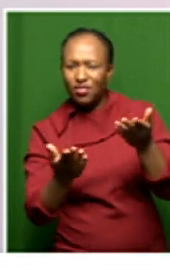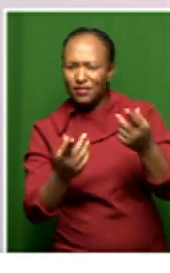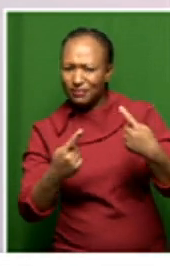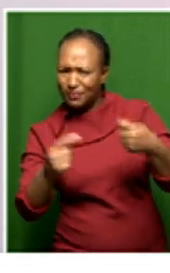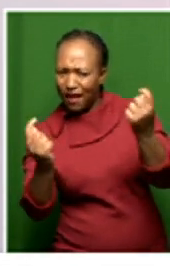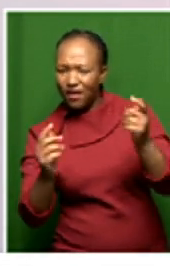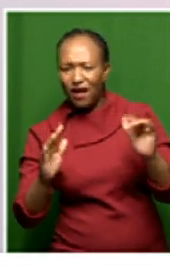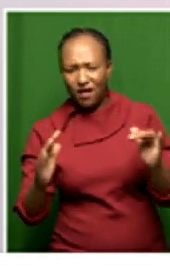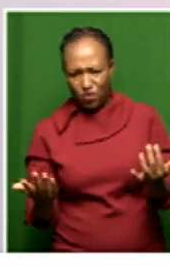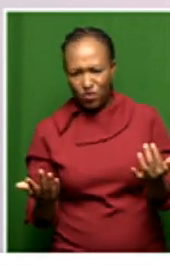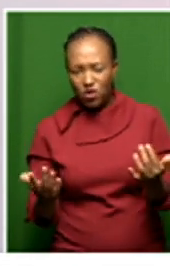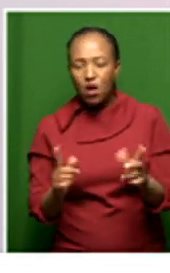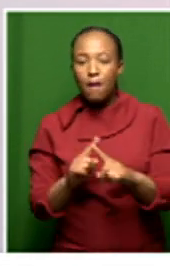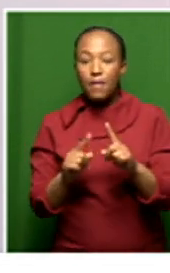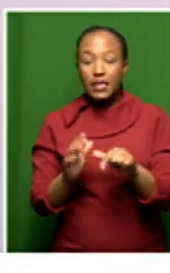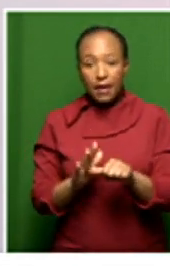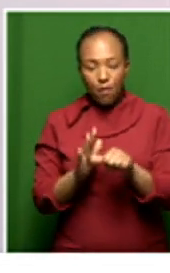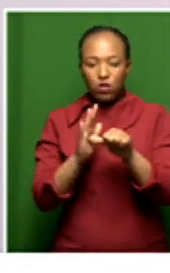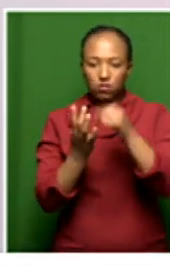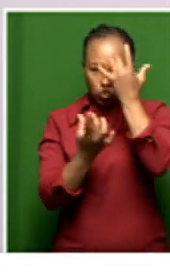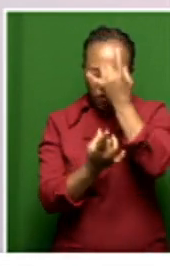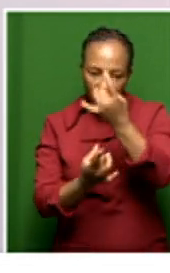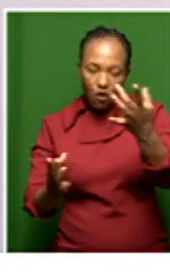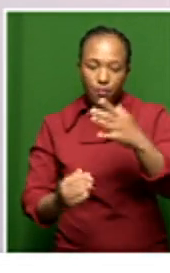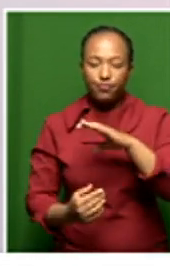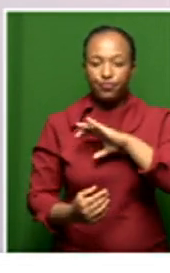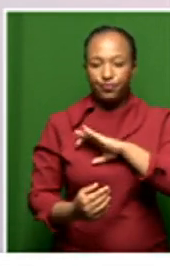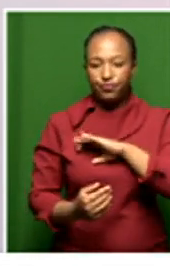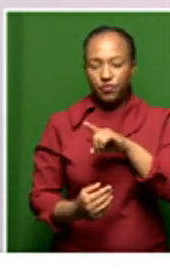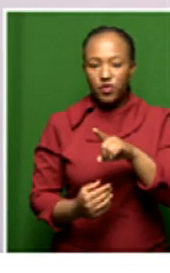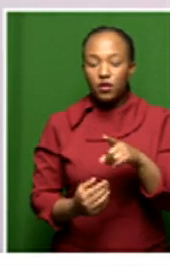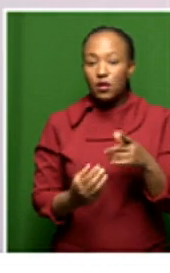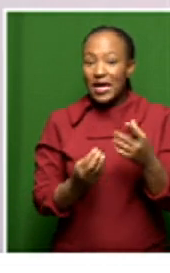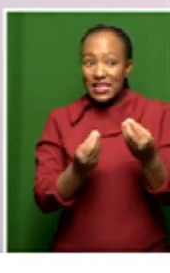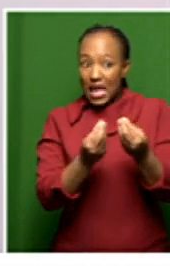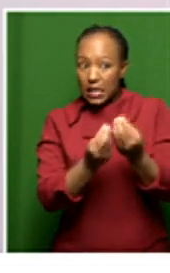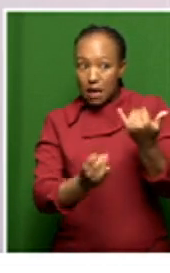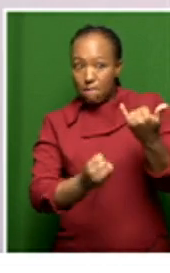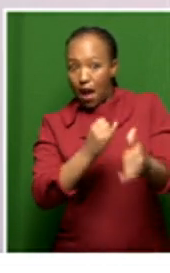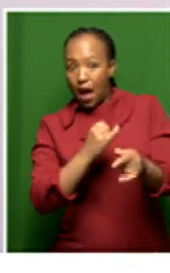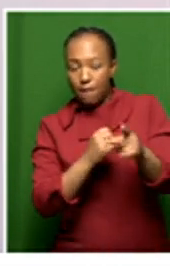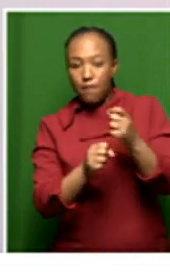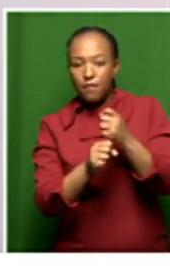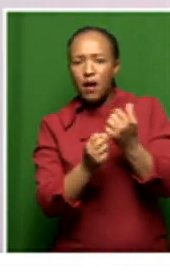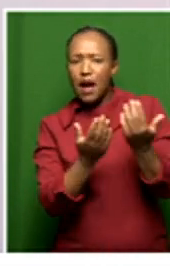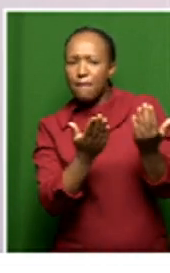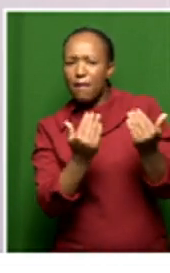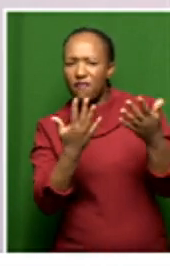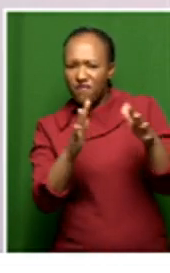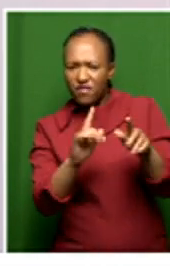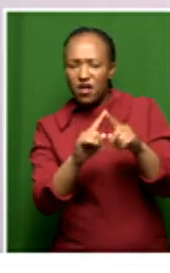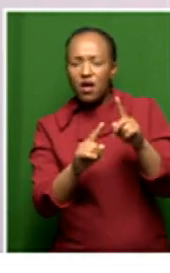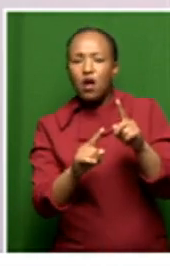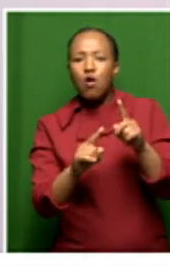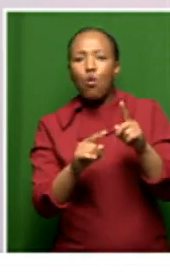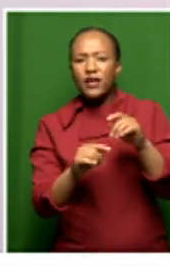think it's also important to mention to the consumers at home that these mishaps were anticipated by the authors of the Consumer